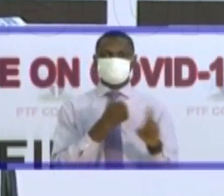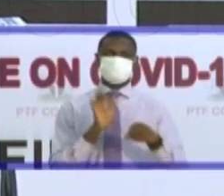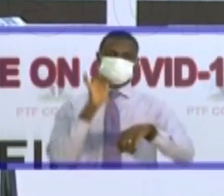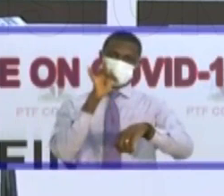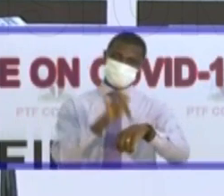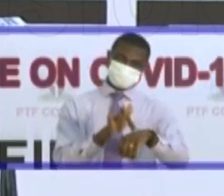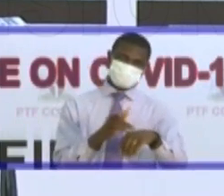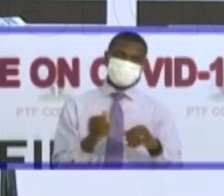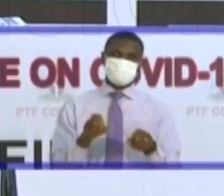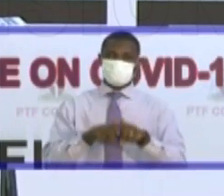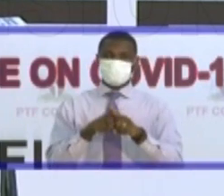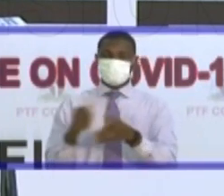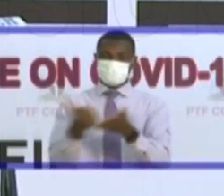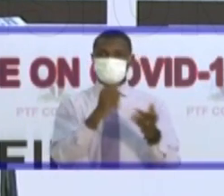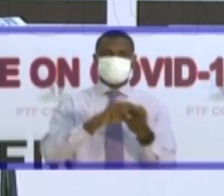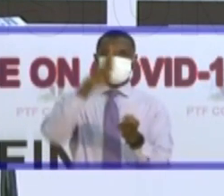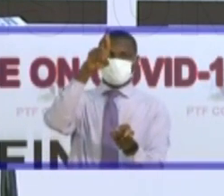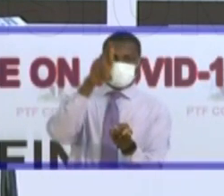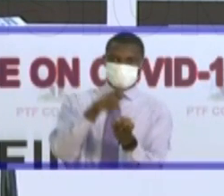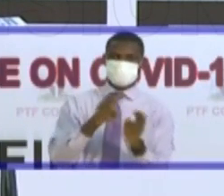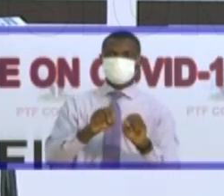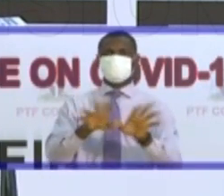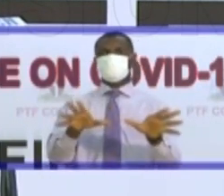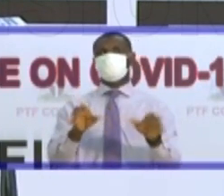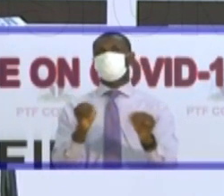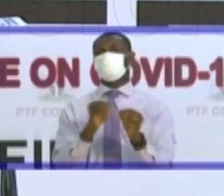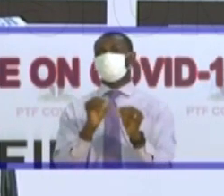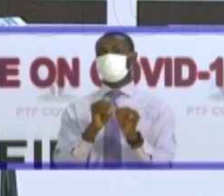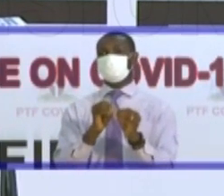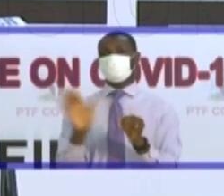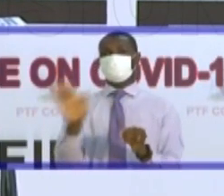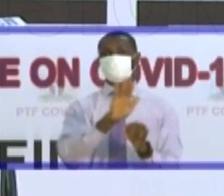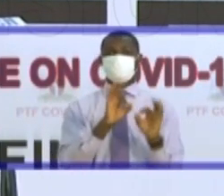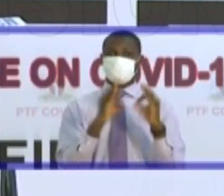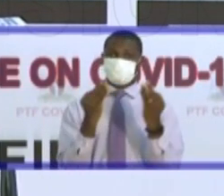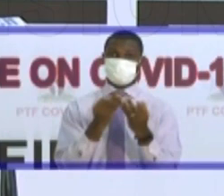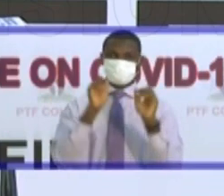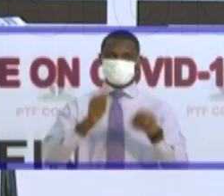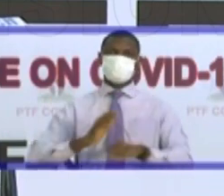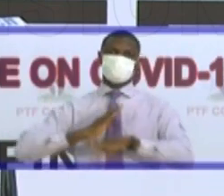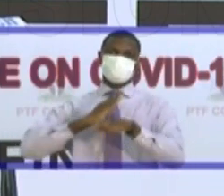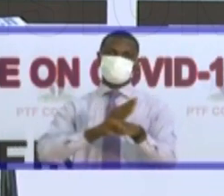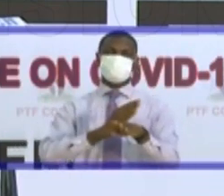and also help to reduce the spread and save loved ones from getting infected.